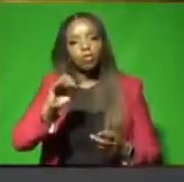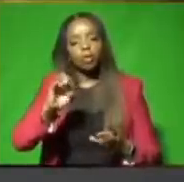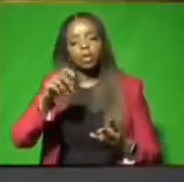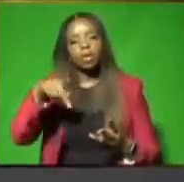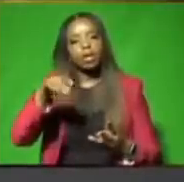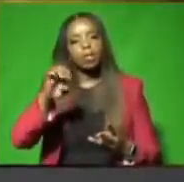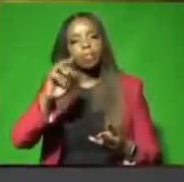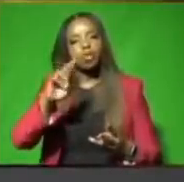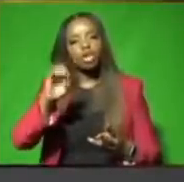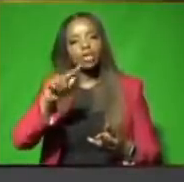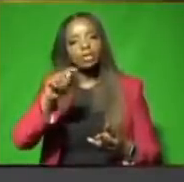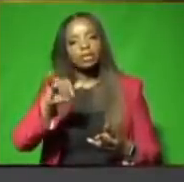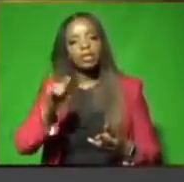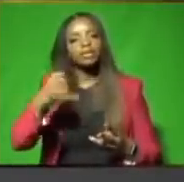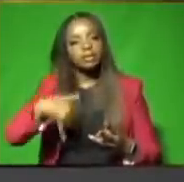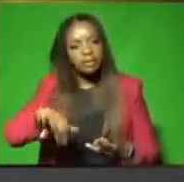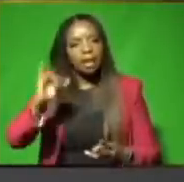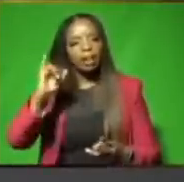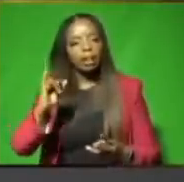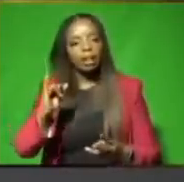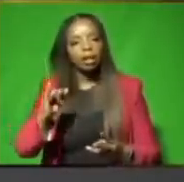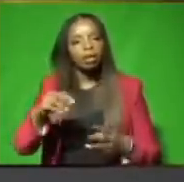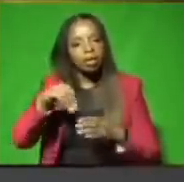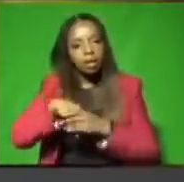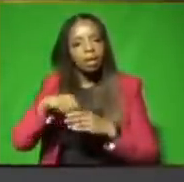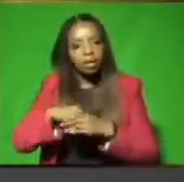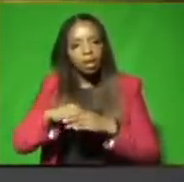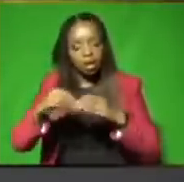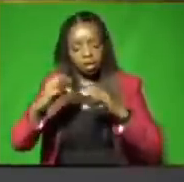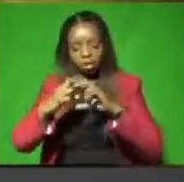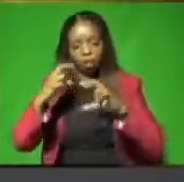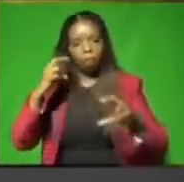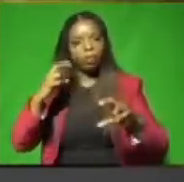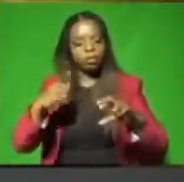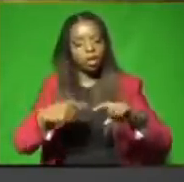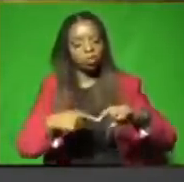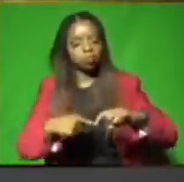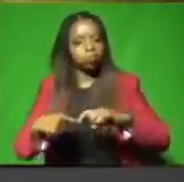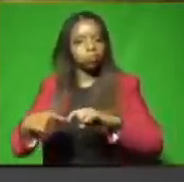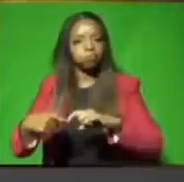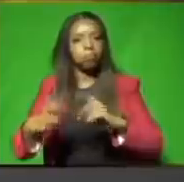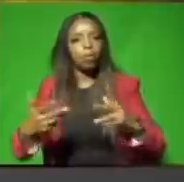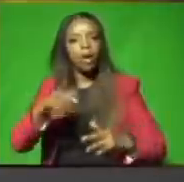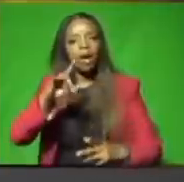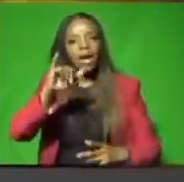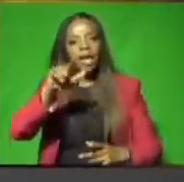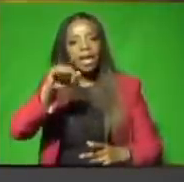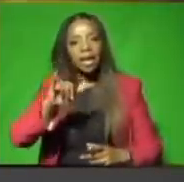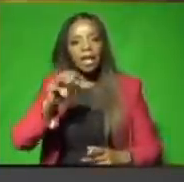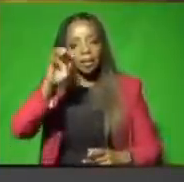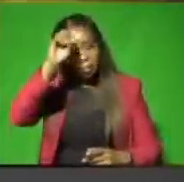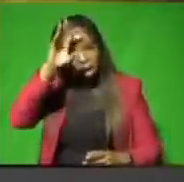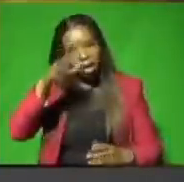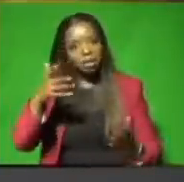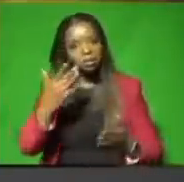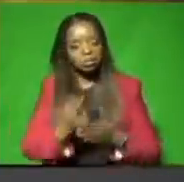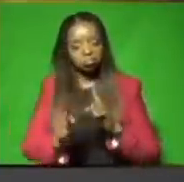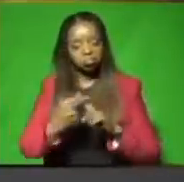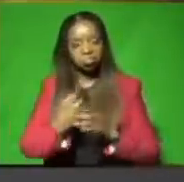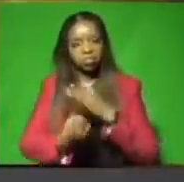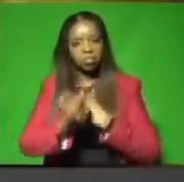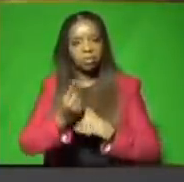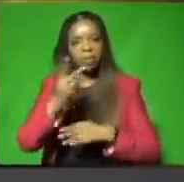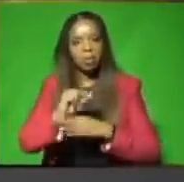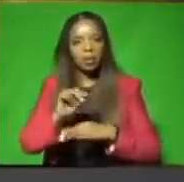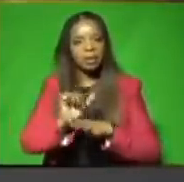Nkambule are still trapped inside a container in Lily Mine after the accident that happened in 2016, 8 years